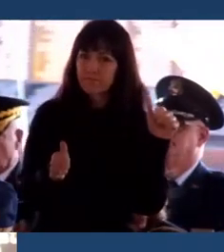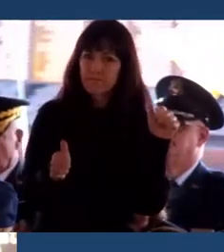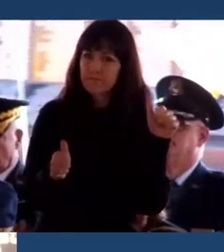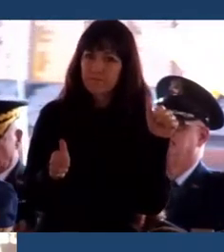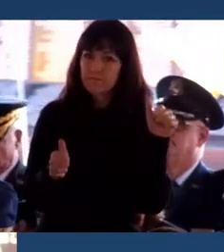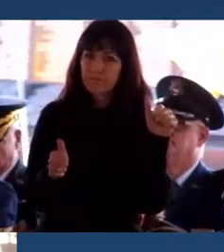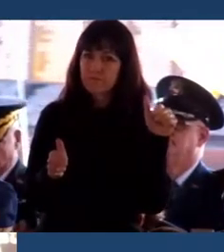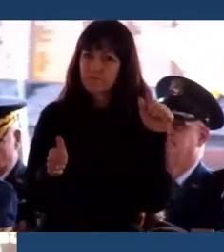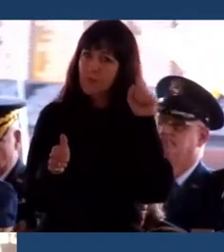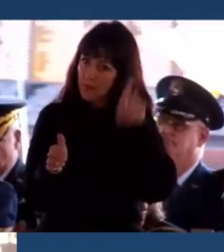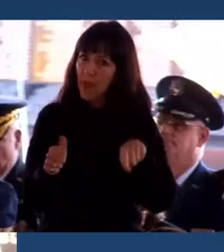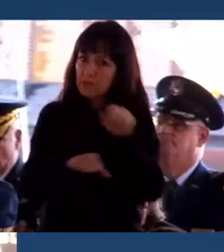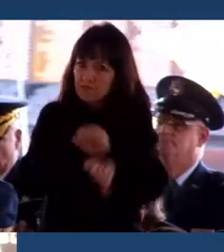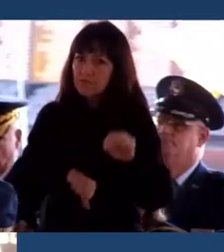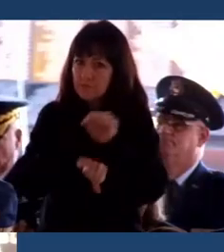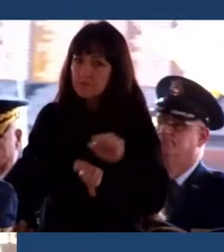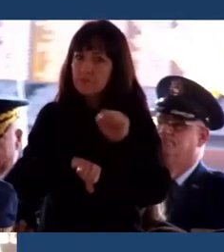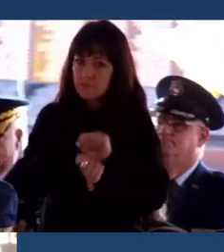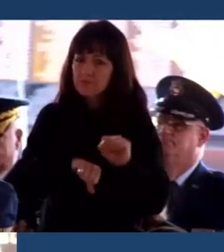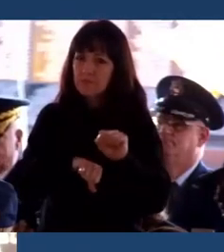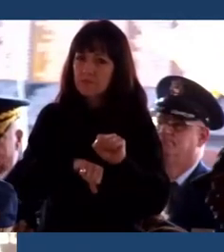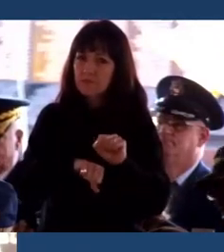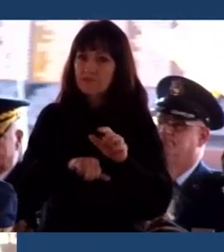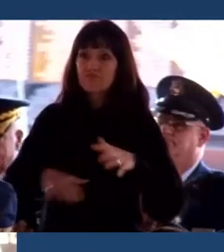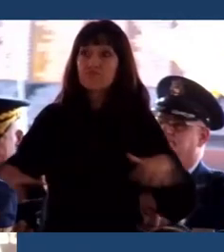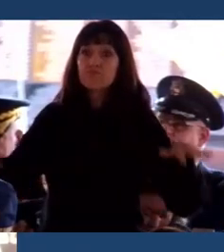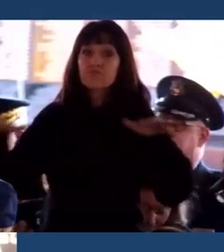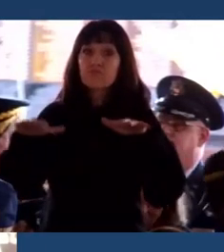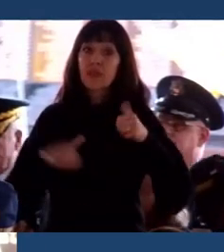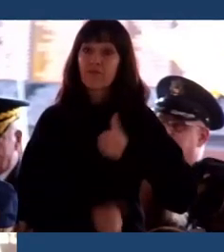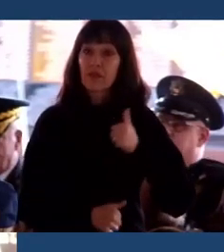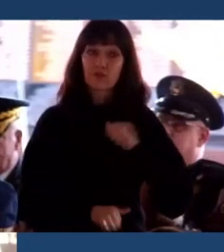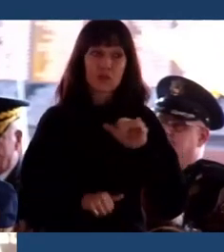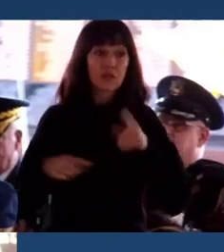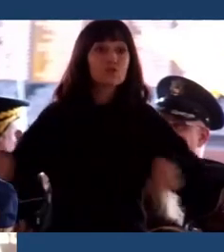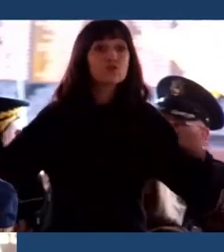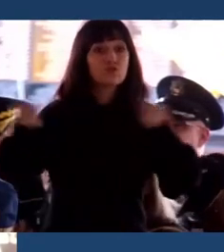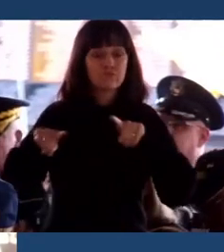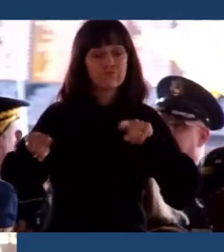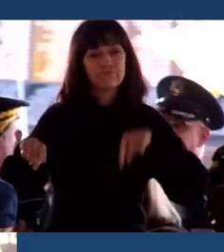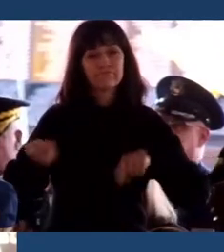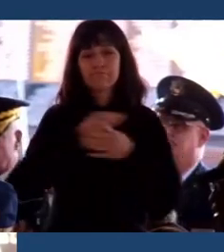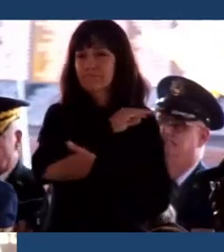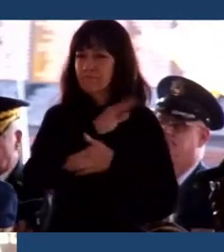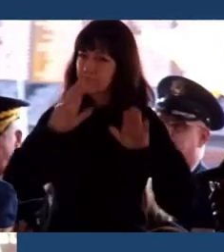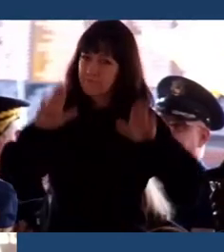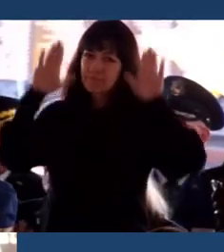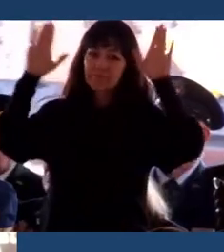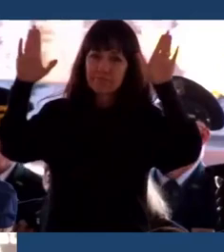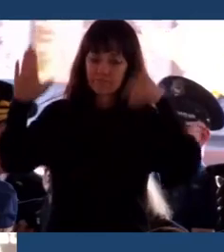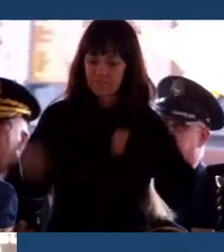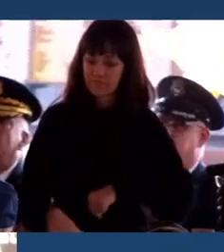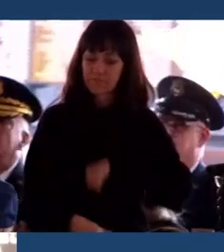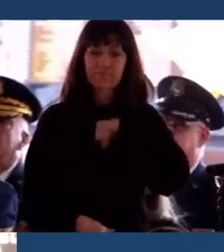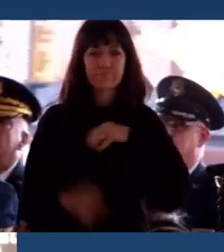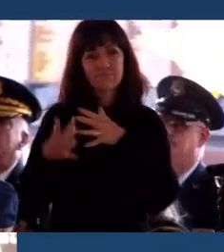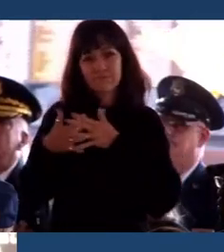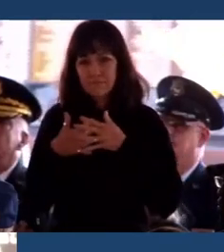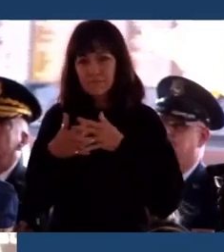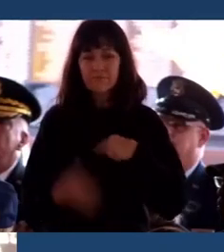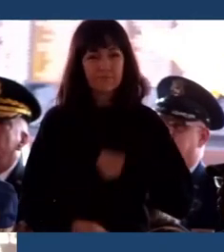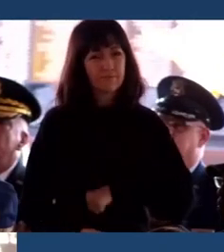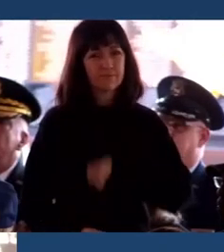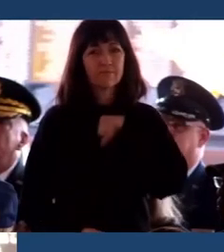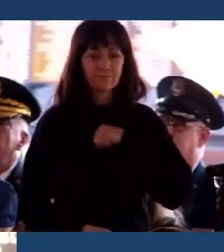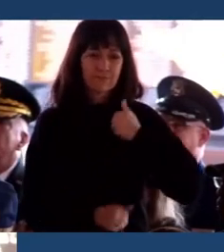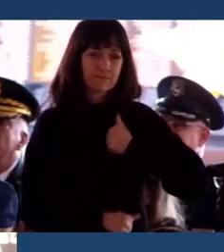It is veterans like you who have made this country great. I'm proud to be an American. I'm proud to be a veteran. And I'm proud to